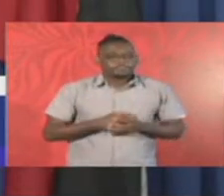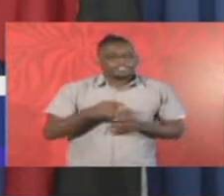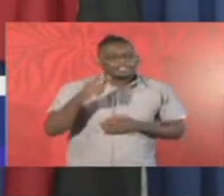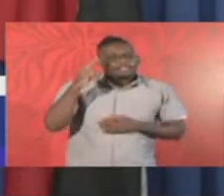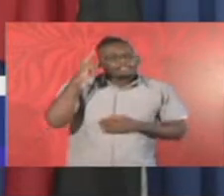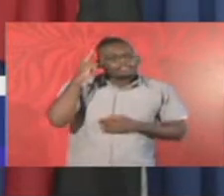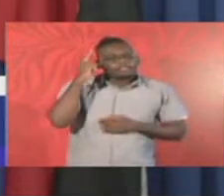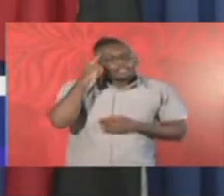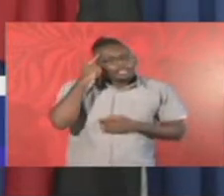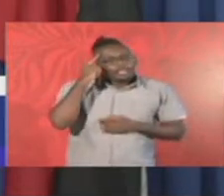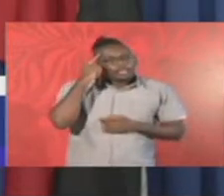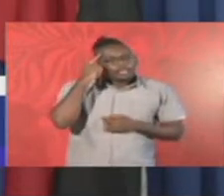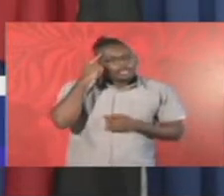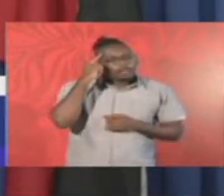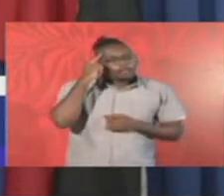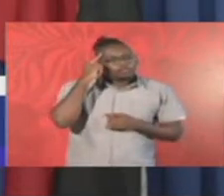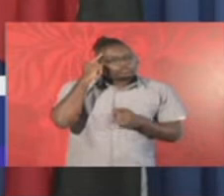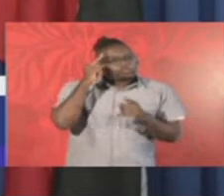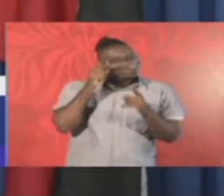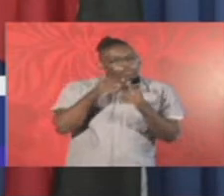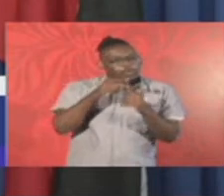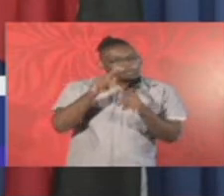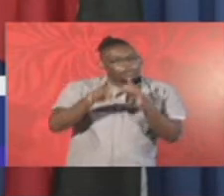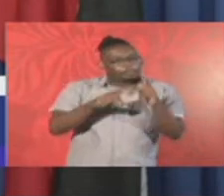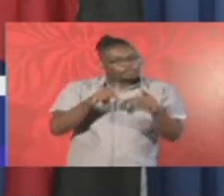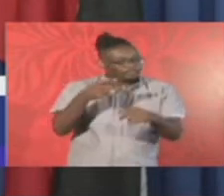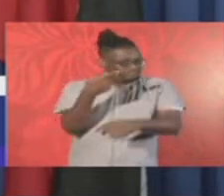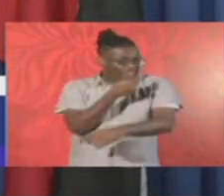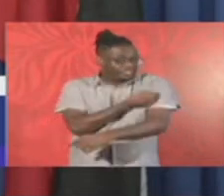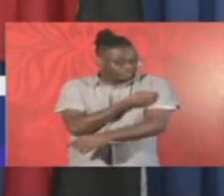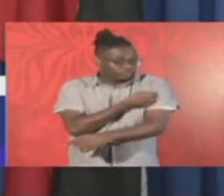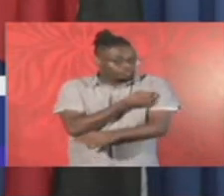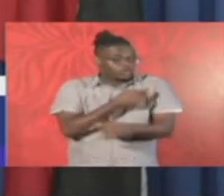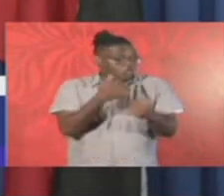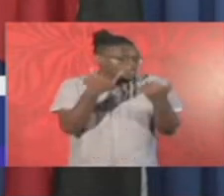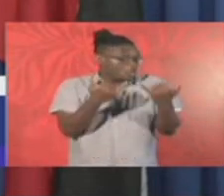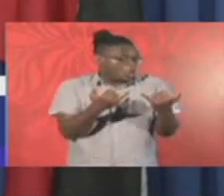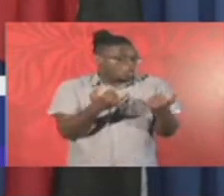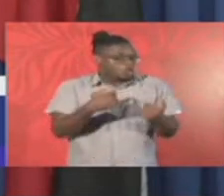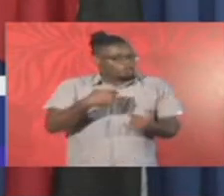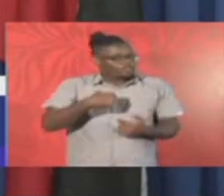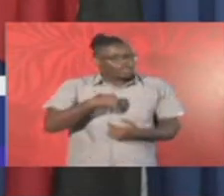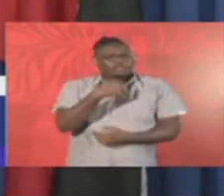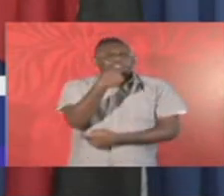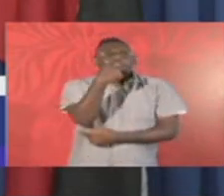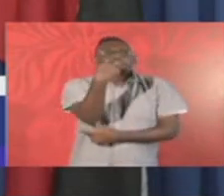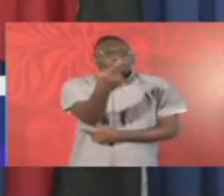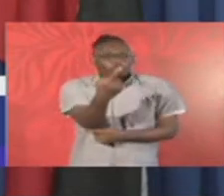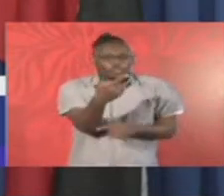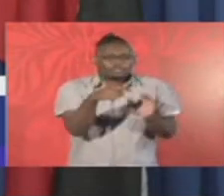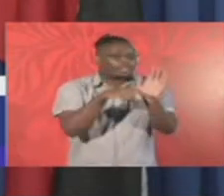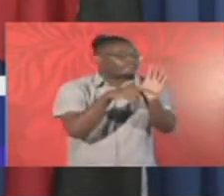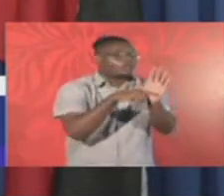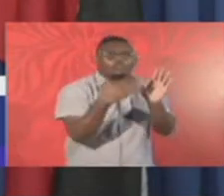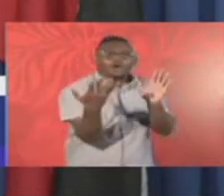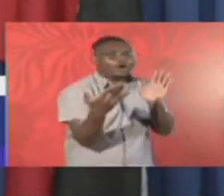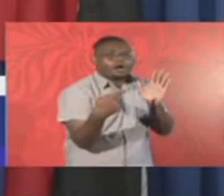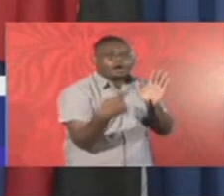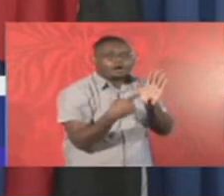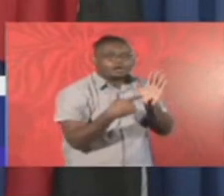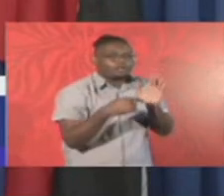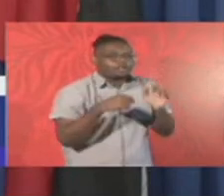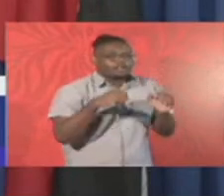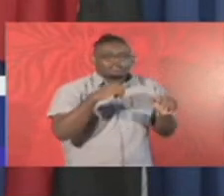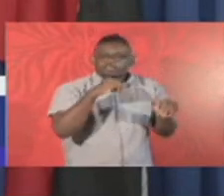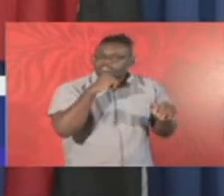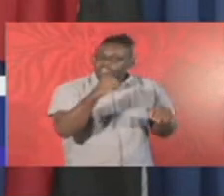It is for me to speak to you about the glass being half empty. We have